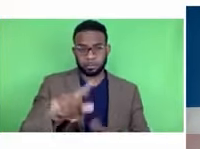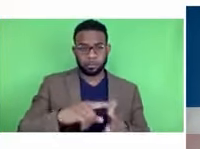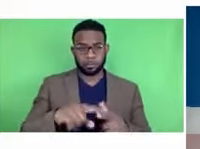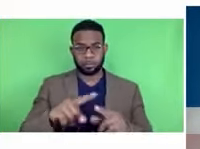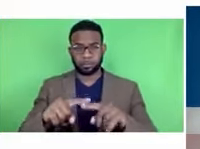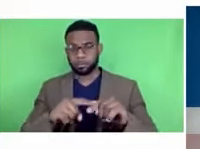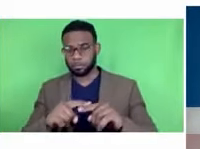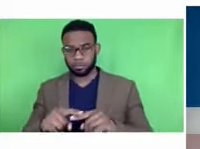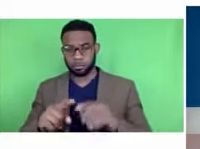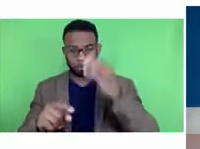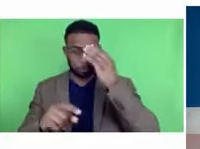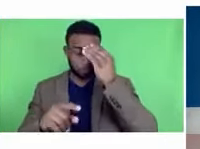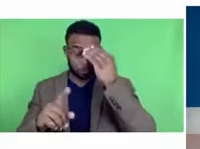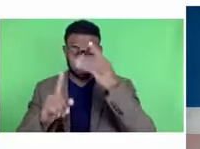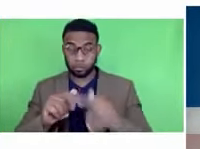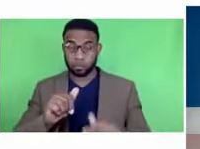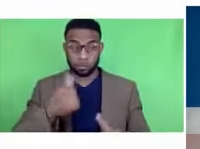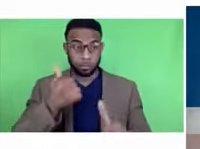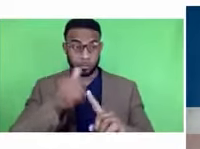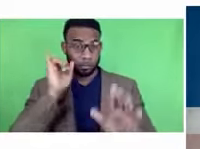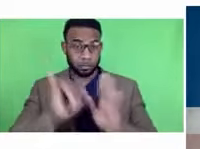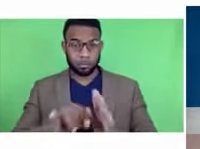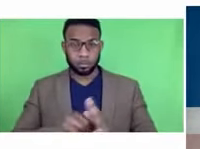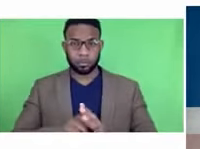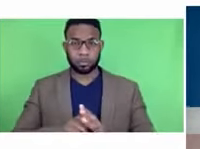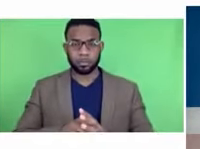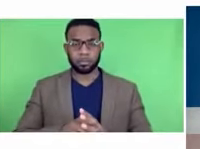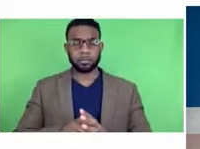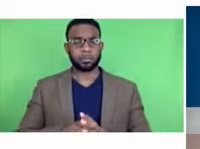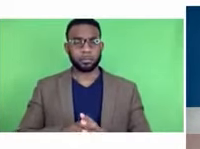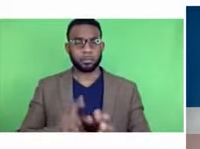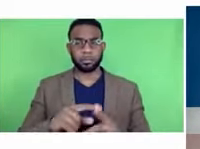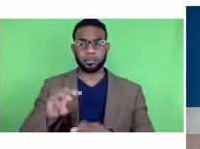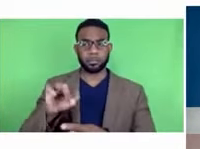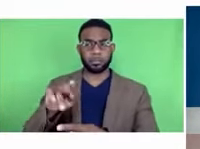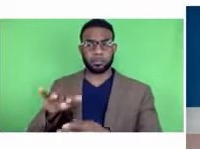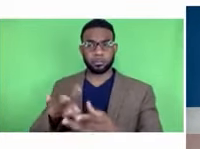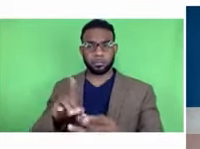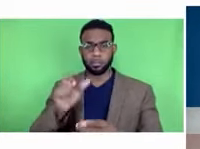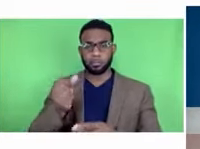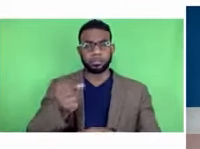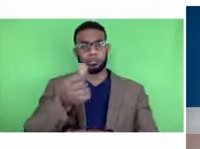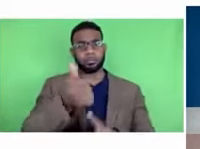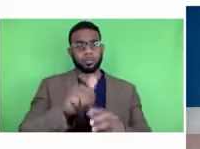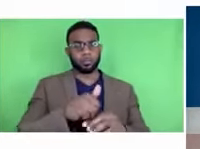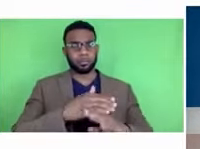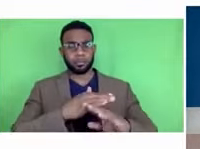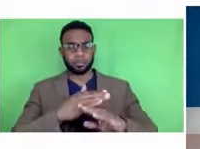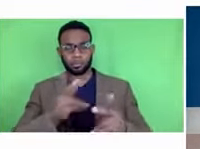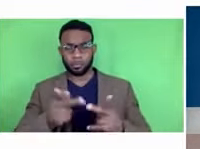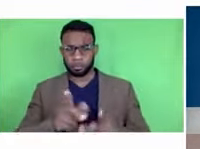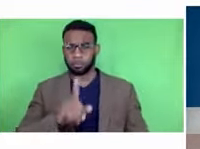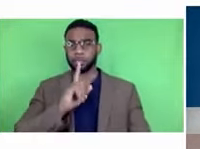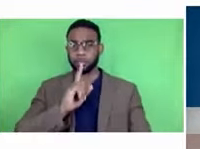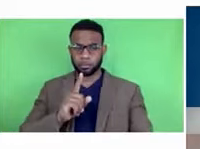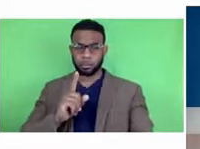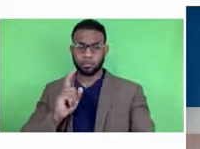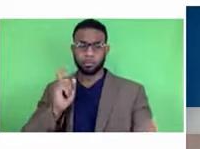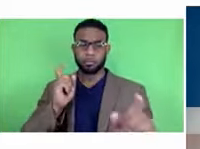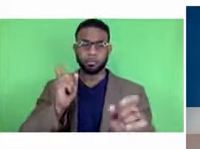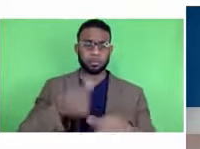condition or self-identifying. And like what Matthias said, you are putting yourself in a vulnerable spot. You are giving